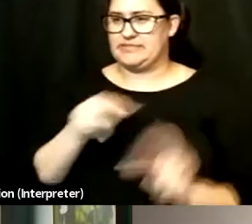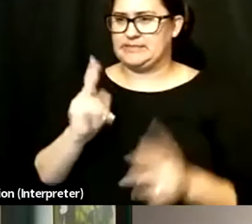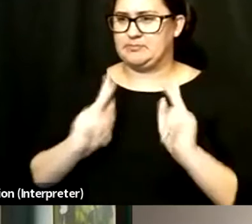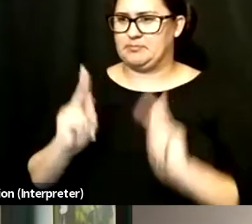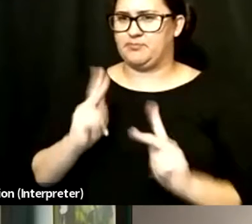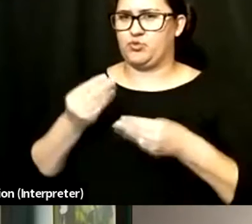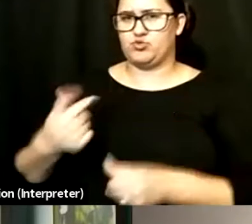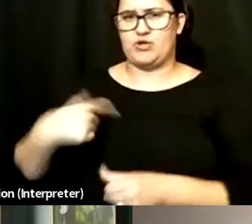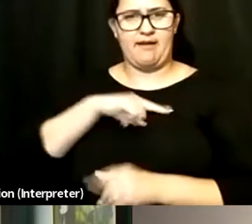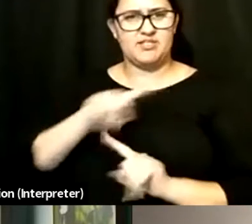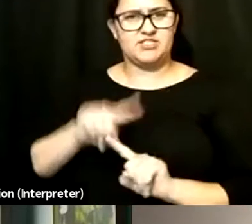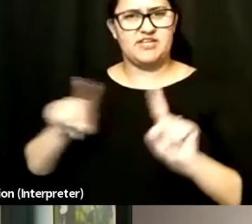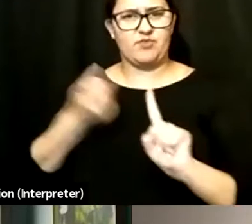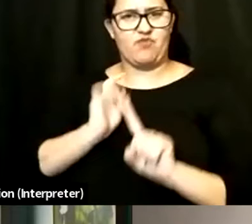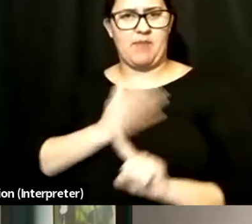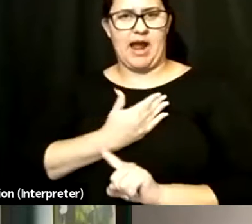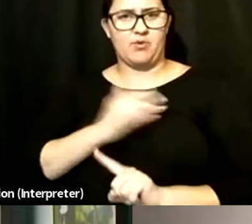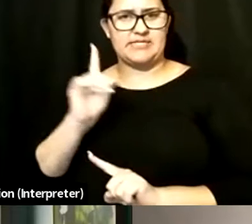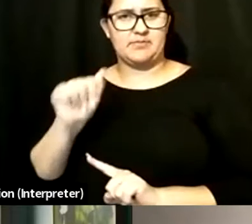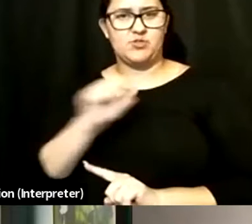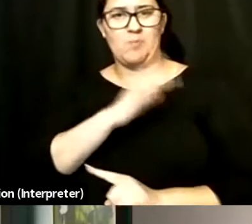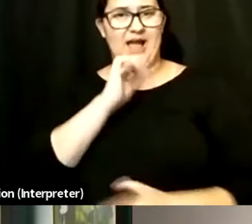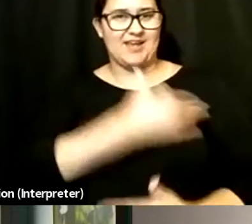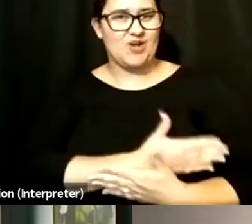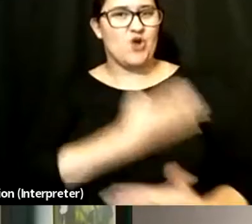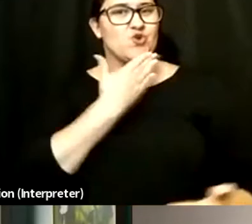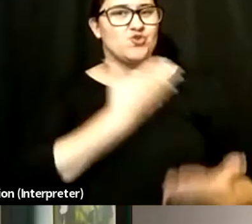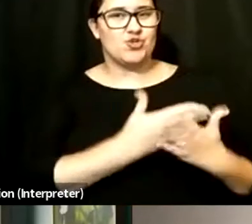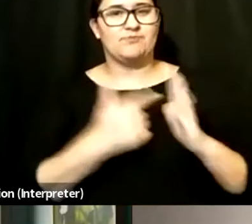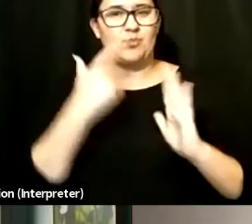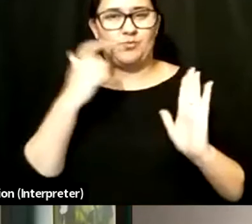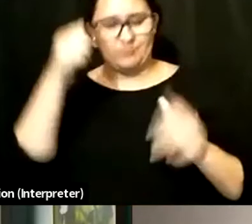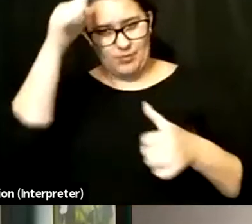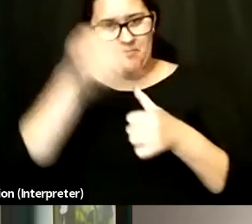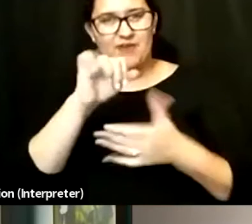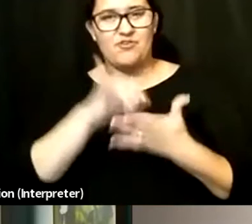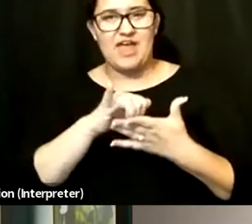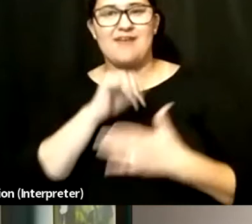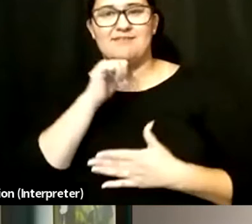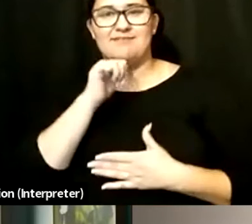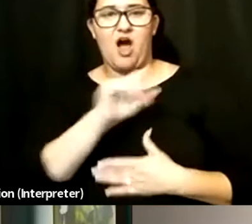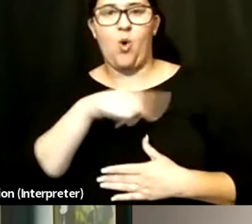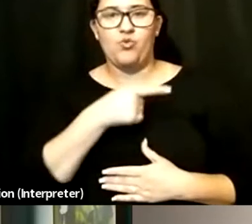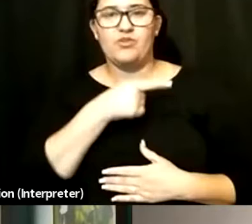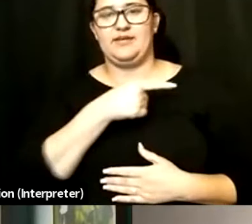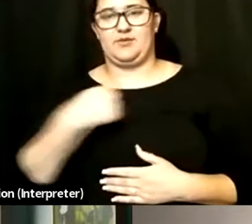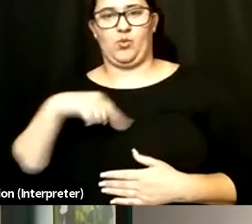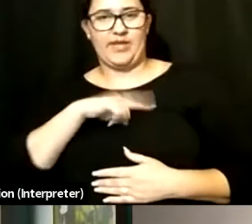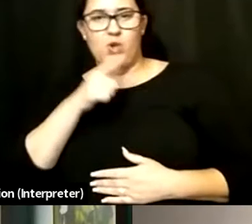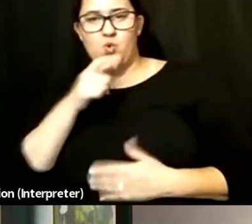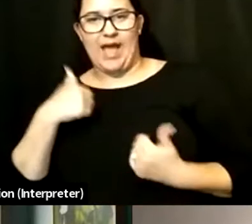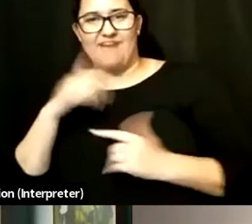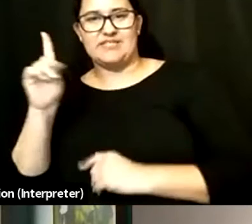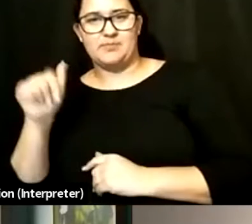disability. And so she is a good reminder to me that non-disabled people are impacted by ableism as well. It's a detriment to all of